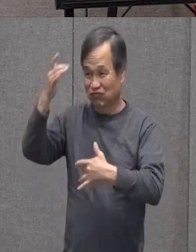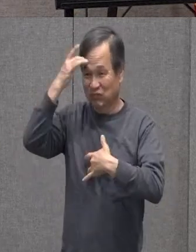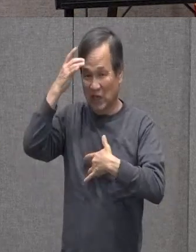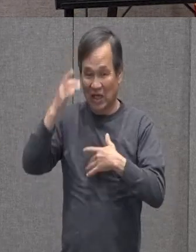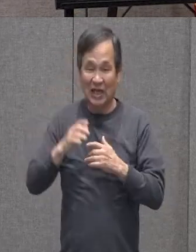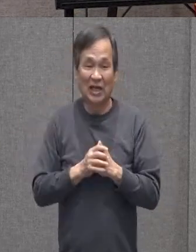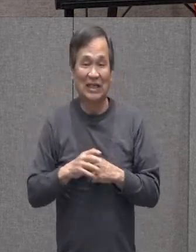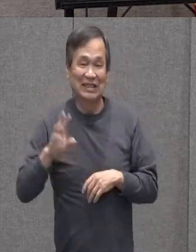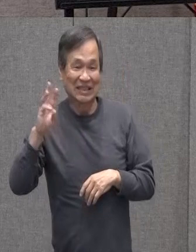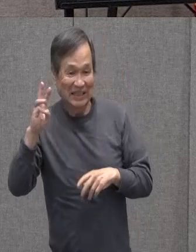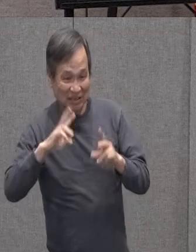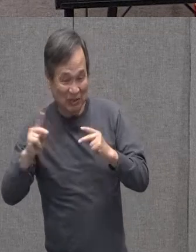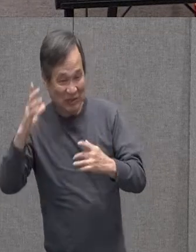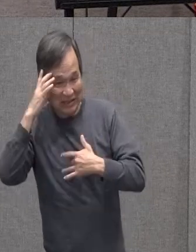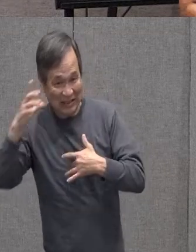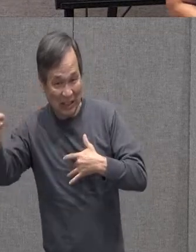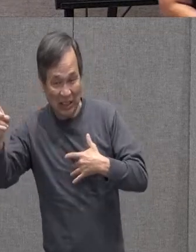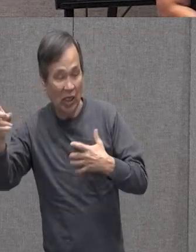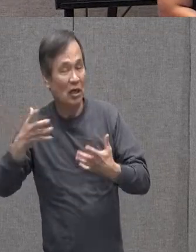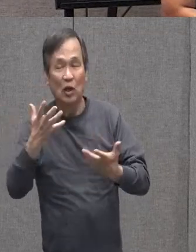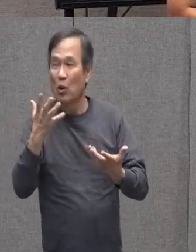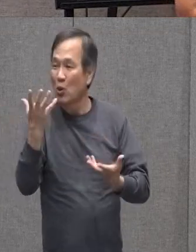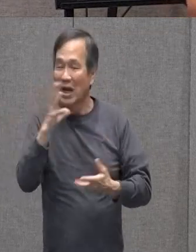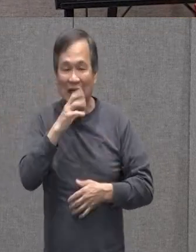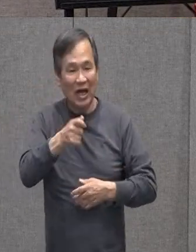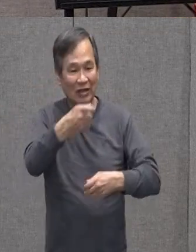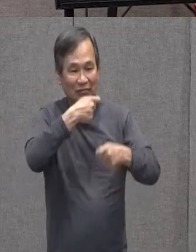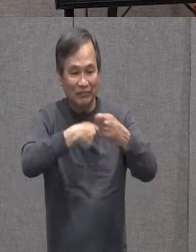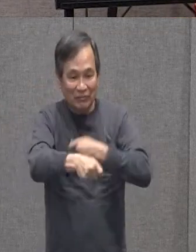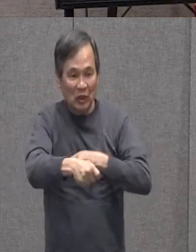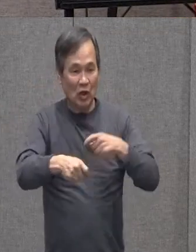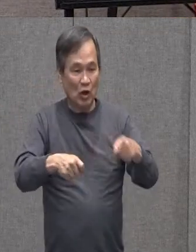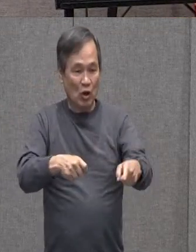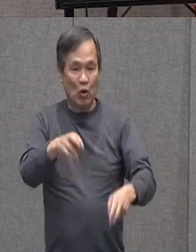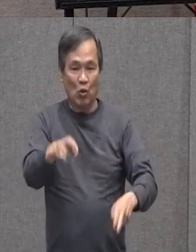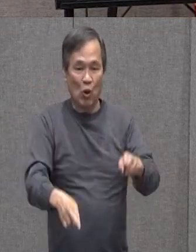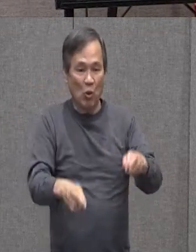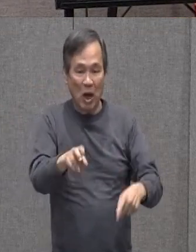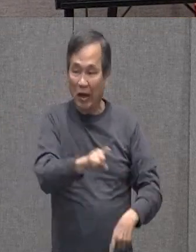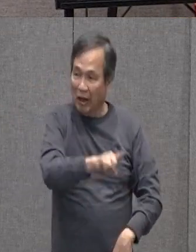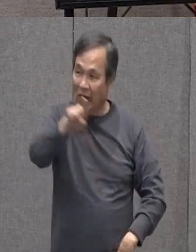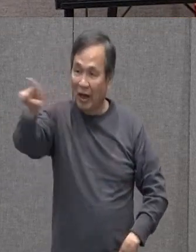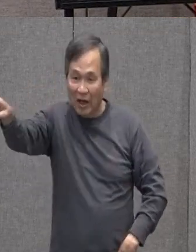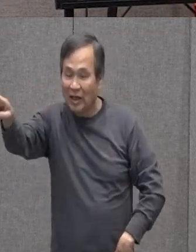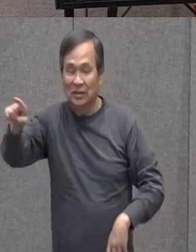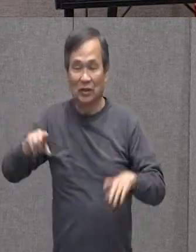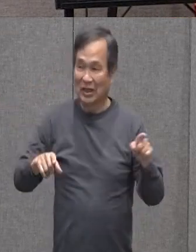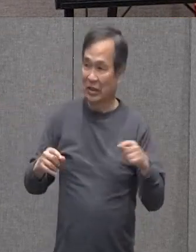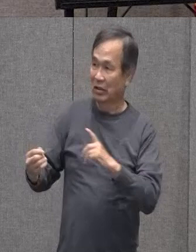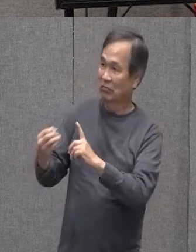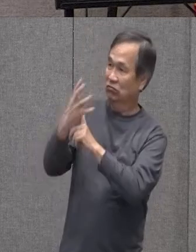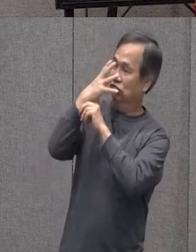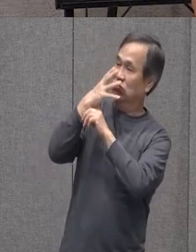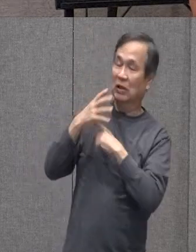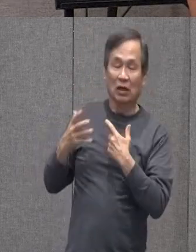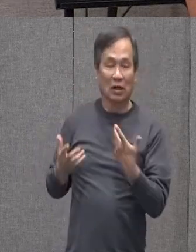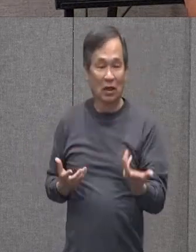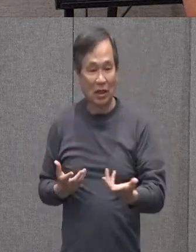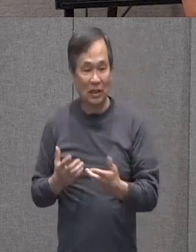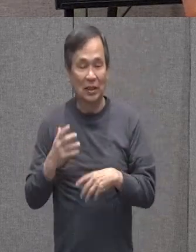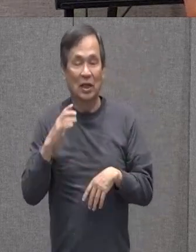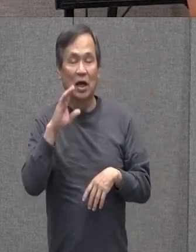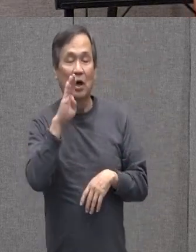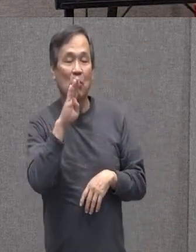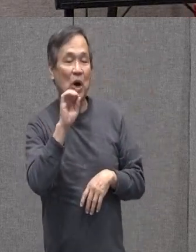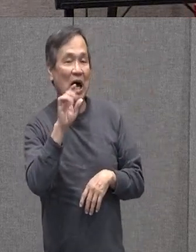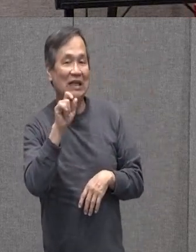they were looking into using robots to take more of their staff out of range of the novel virus. Boston Dynamics